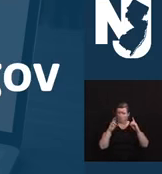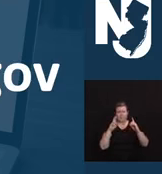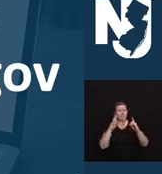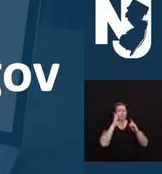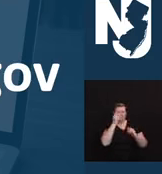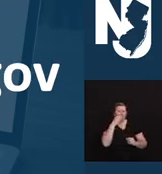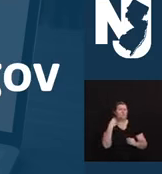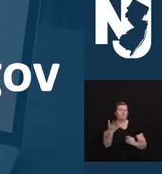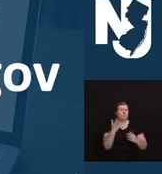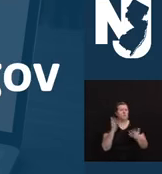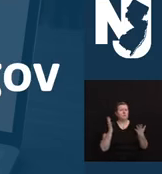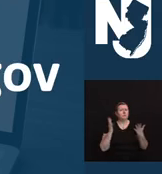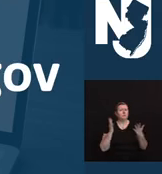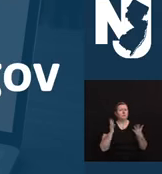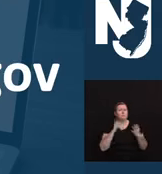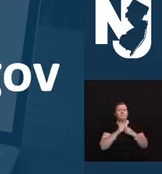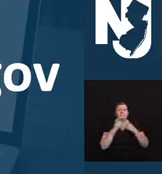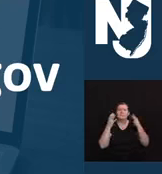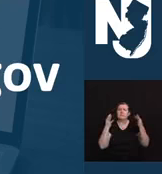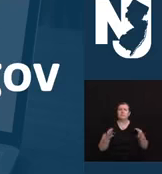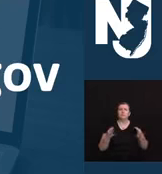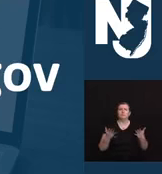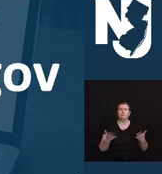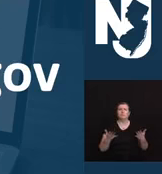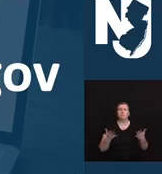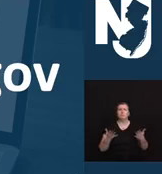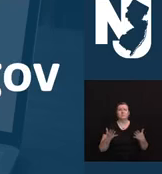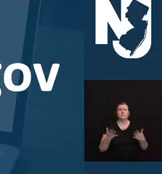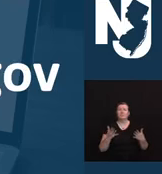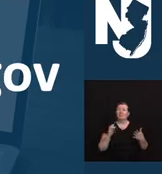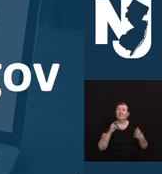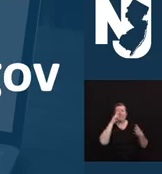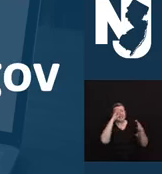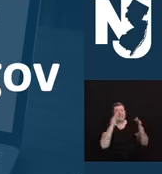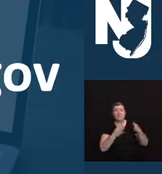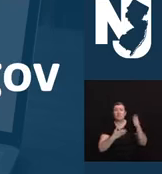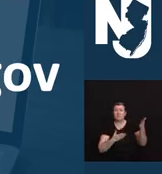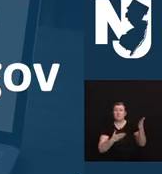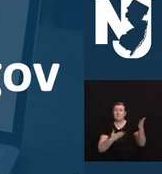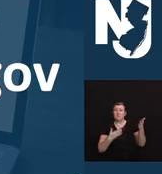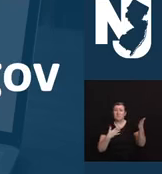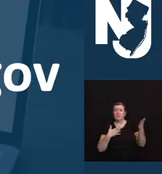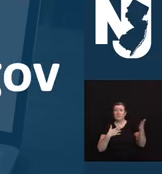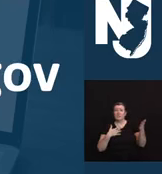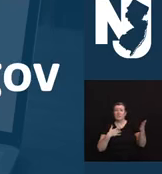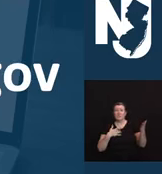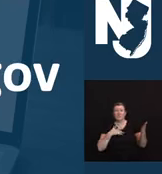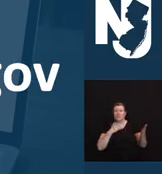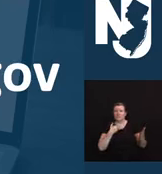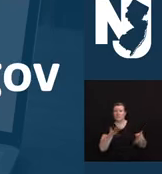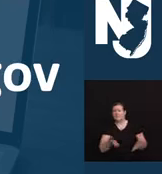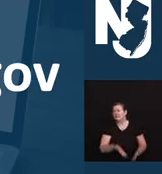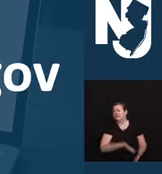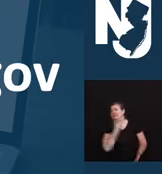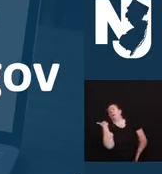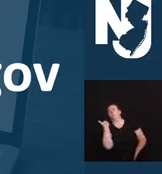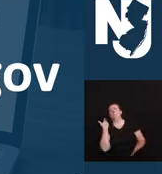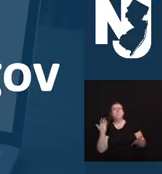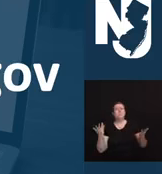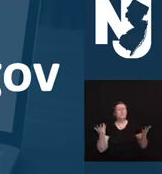So, and it is this is a slap in the face of every governor across the country, Republican and